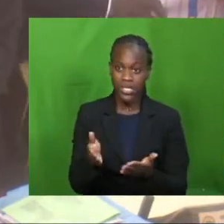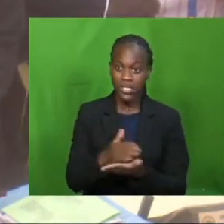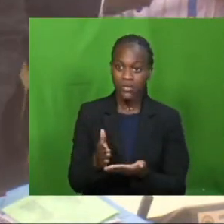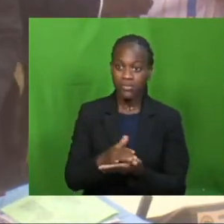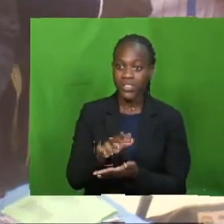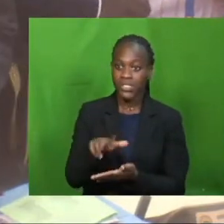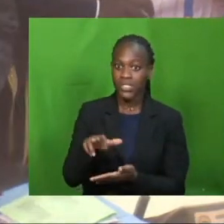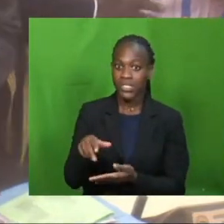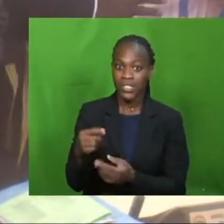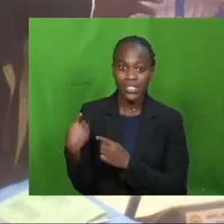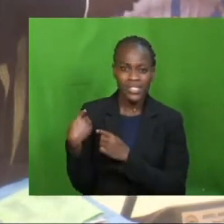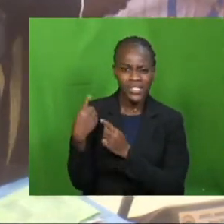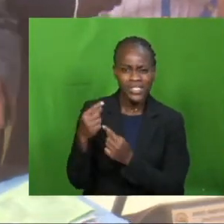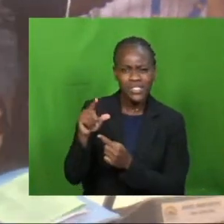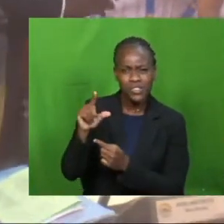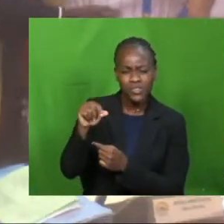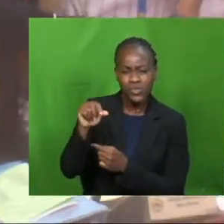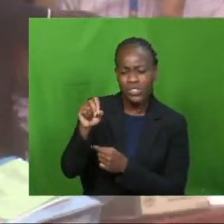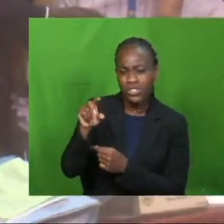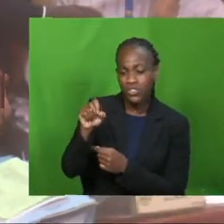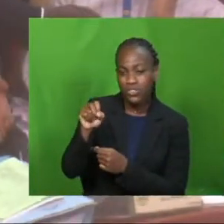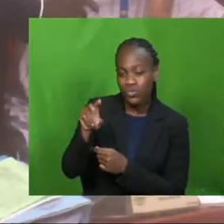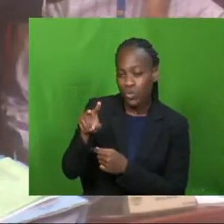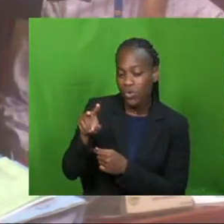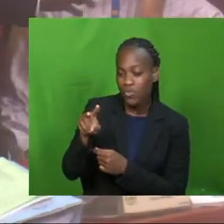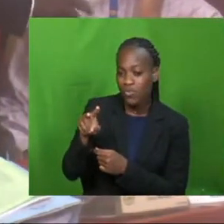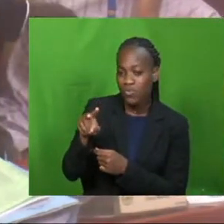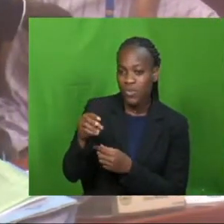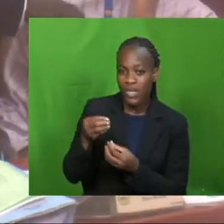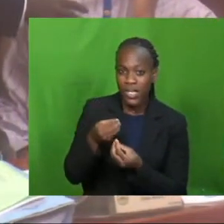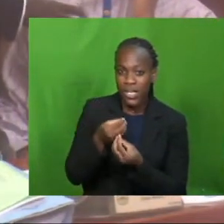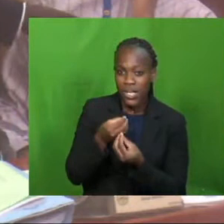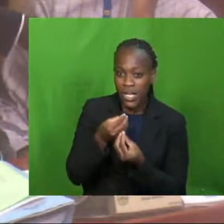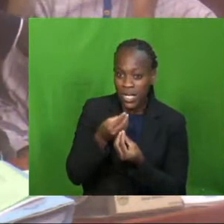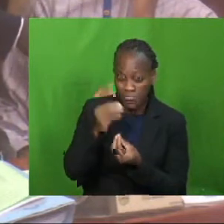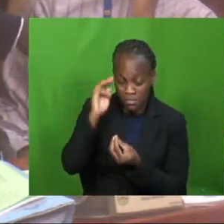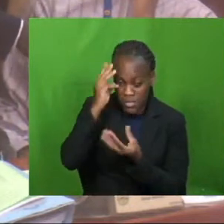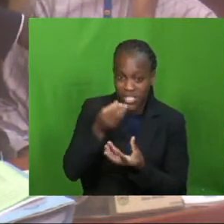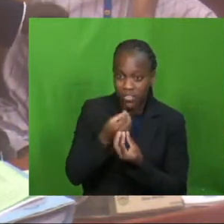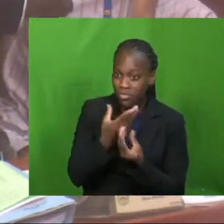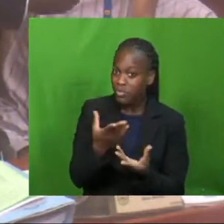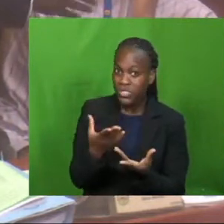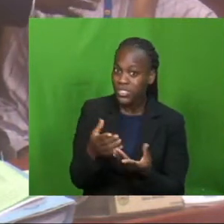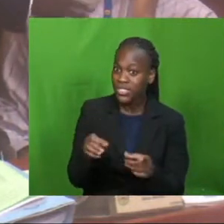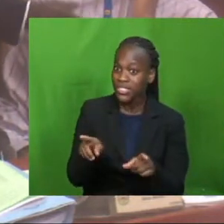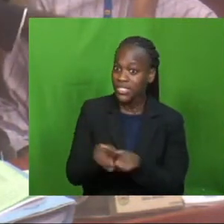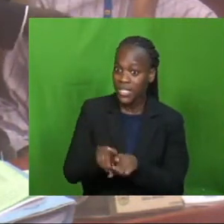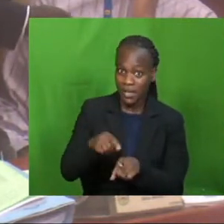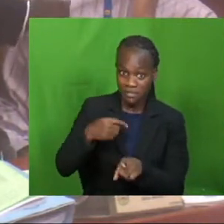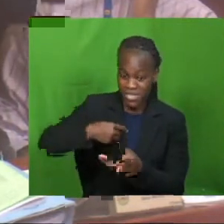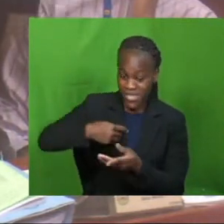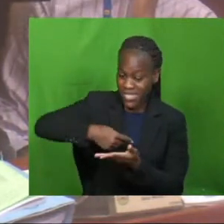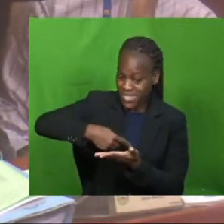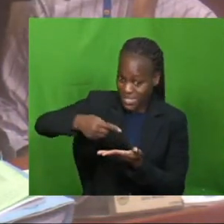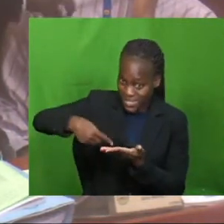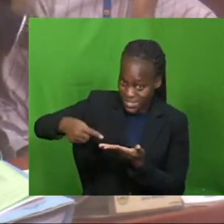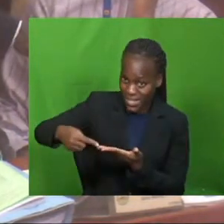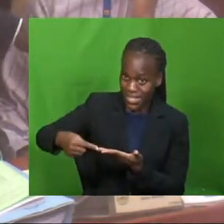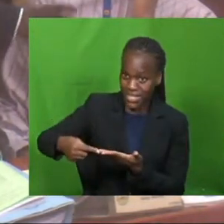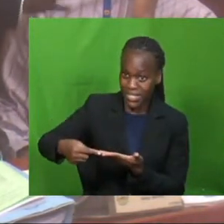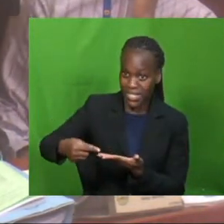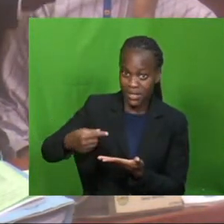2012, and Ministry of Information is Ministry of Information, 2012, I signed as then Minister